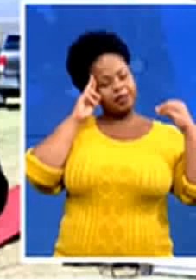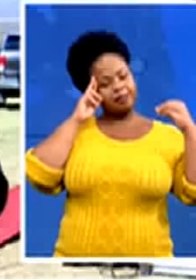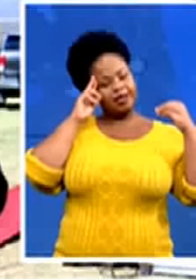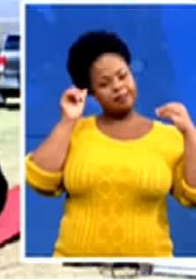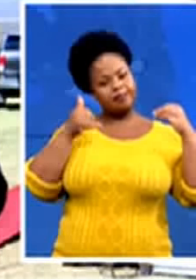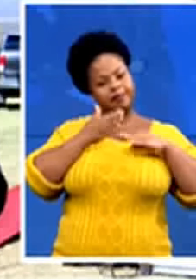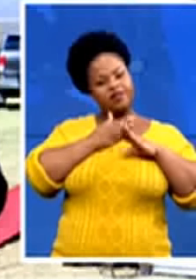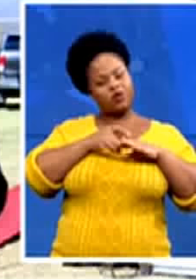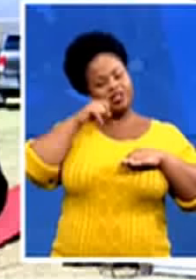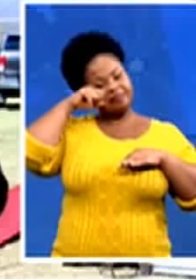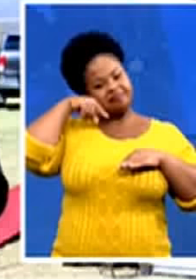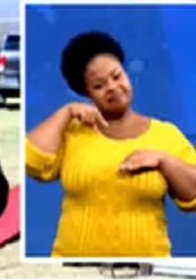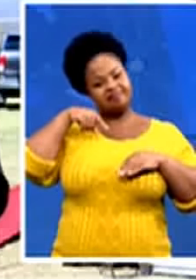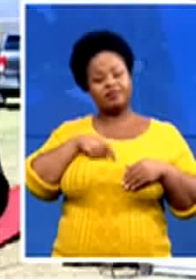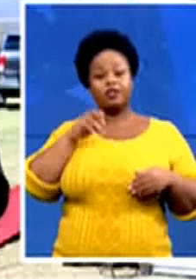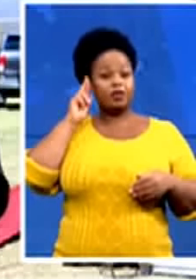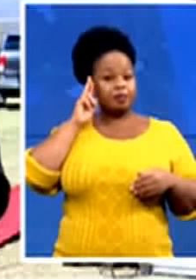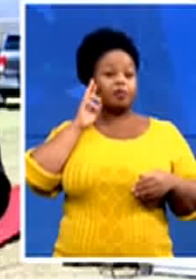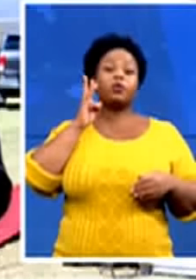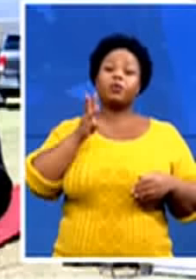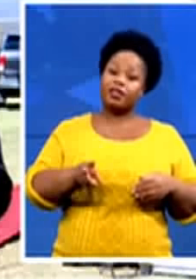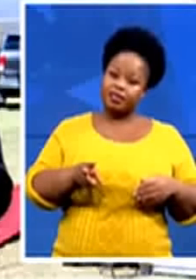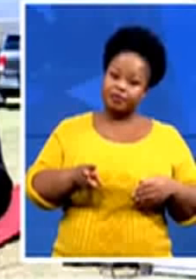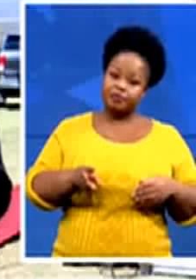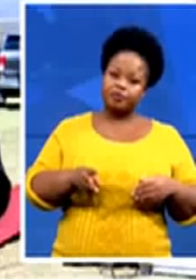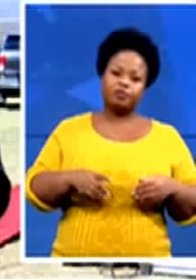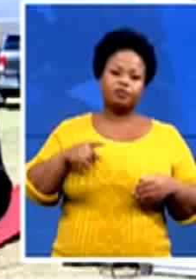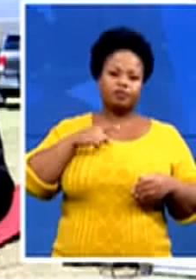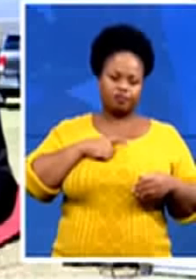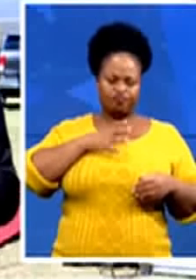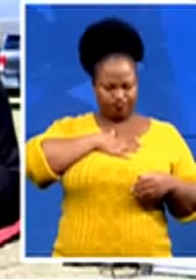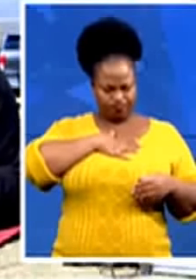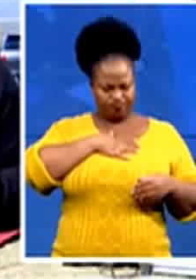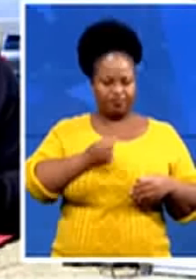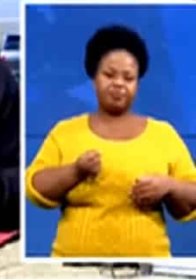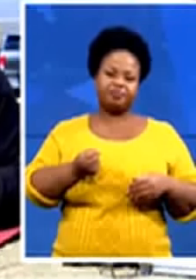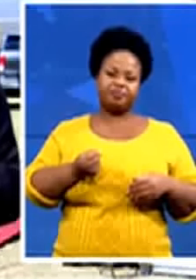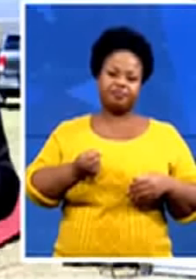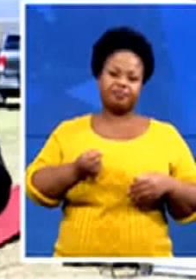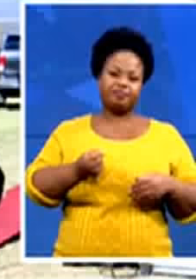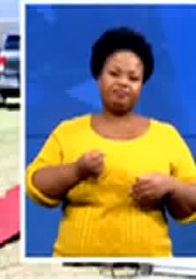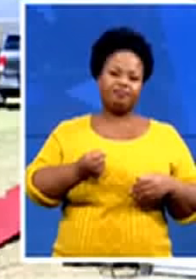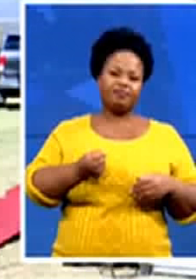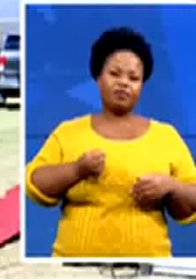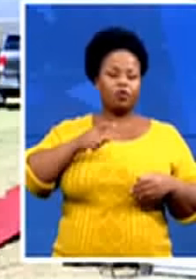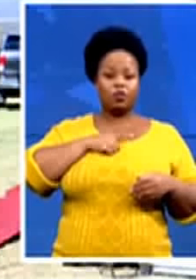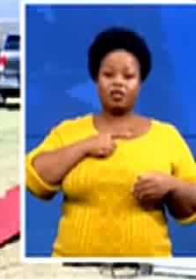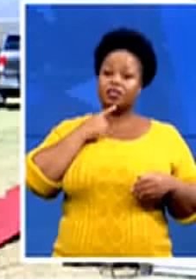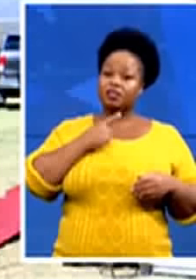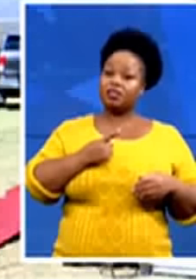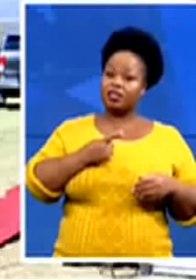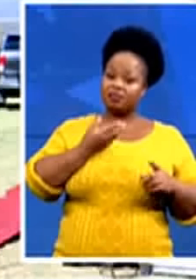be remembered for being courageous as well, Ayanda. She's been granted the special